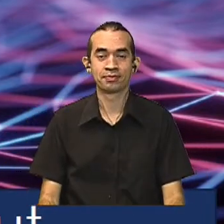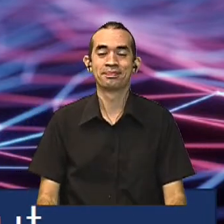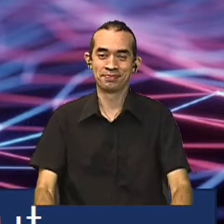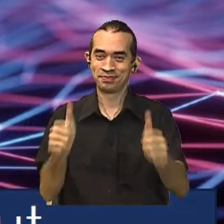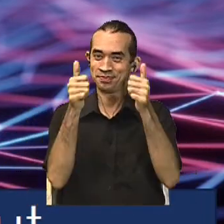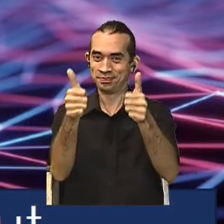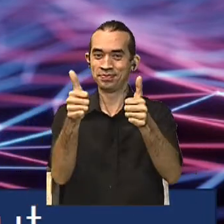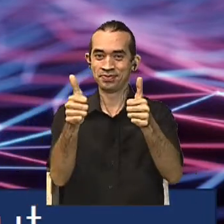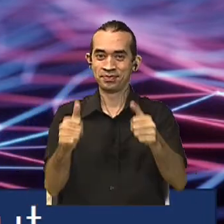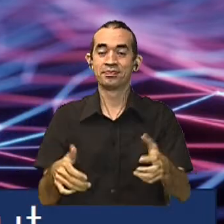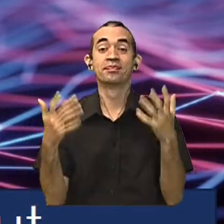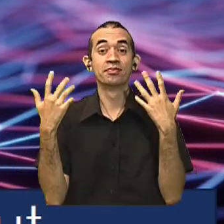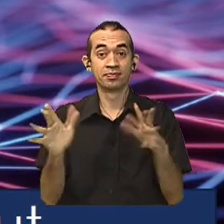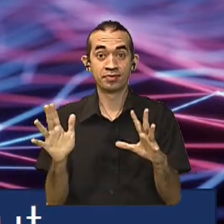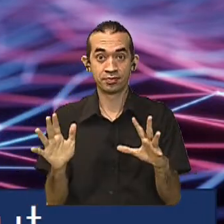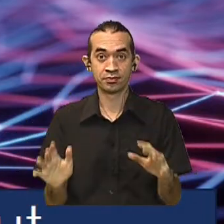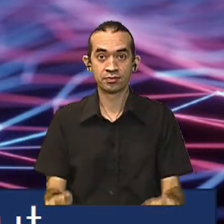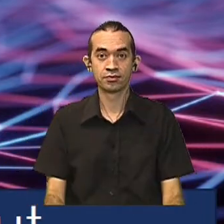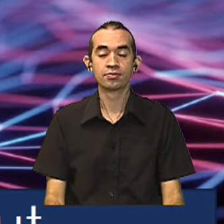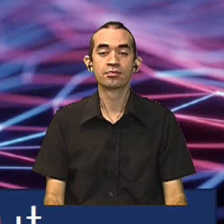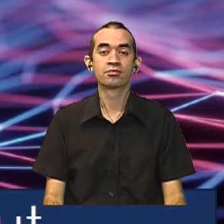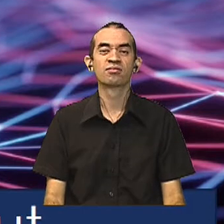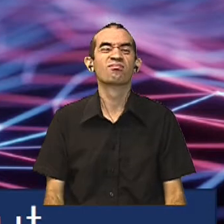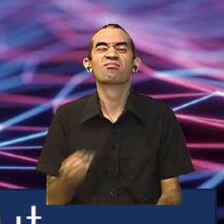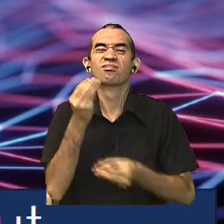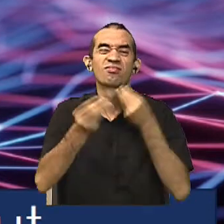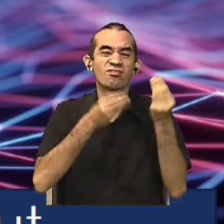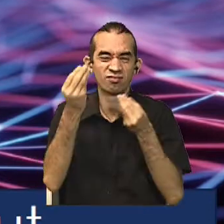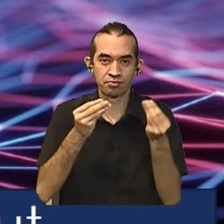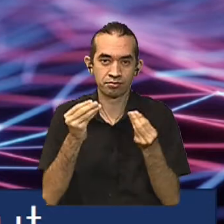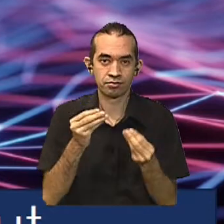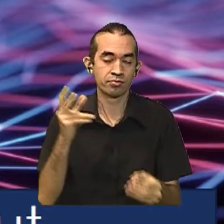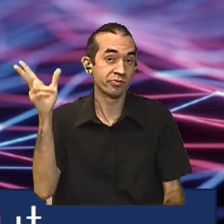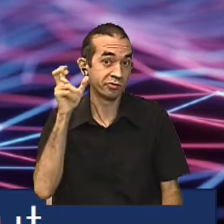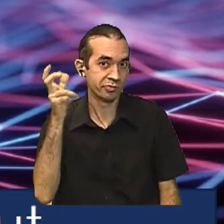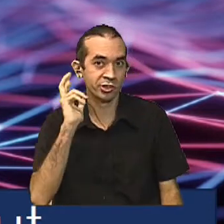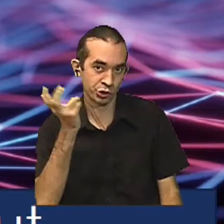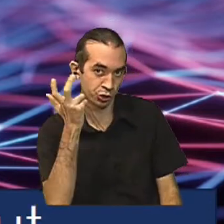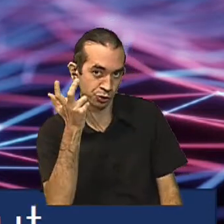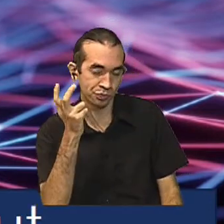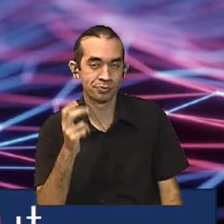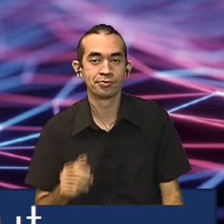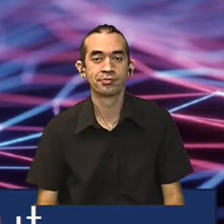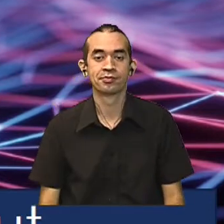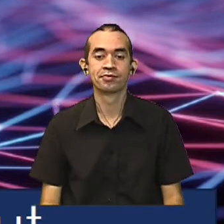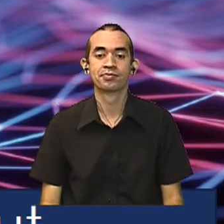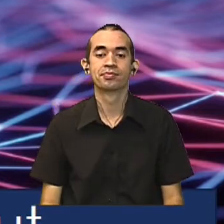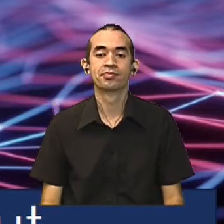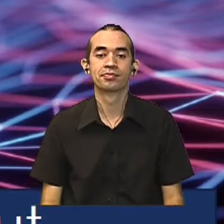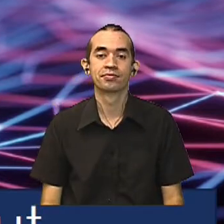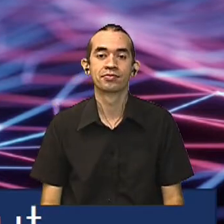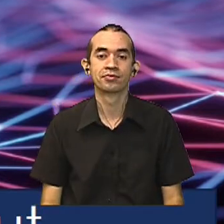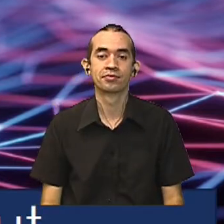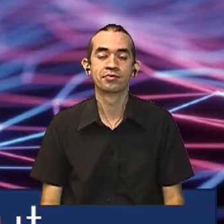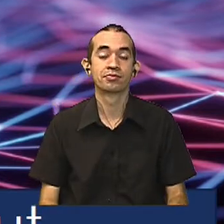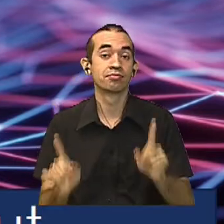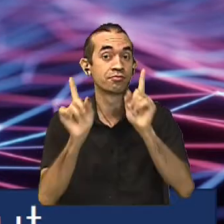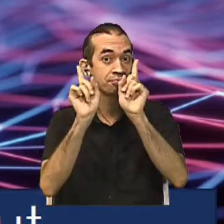Okay, now it's time to listen to the audio. But